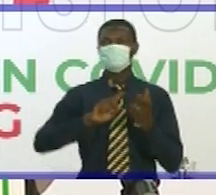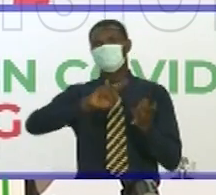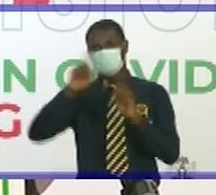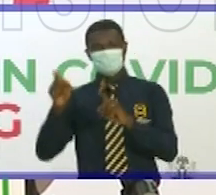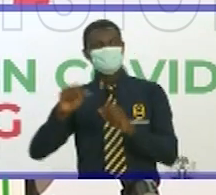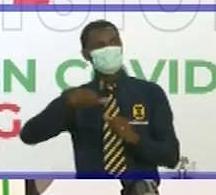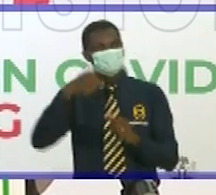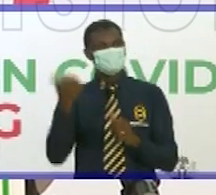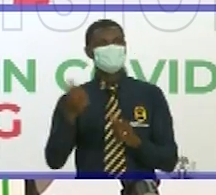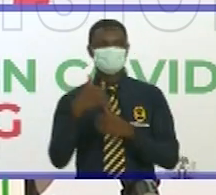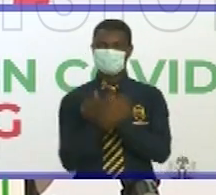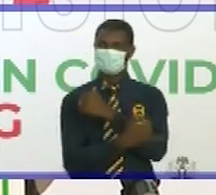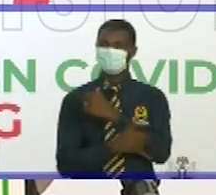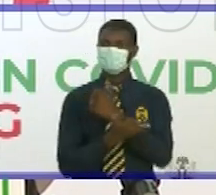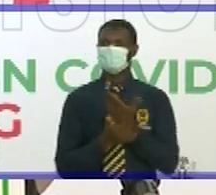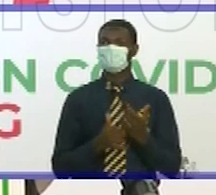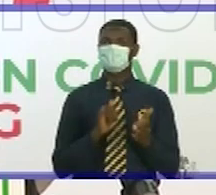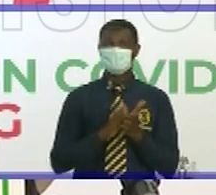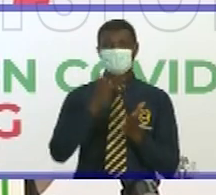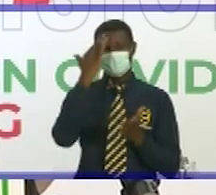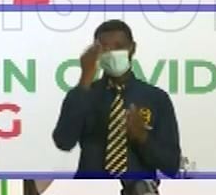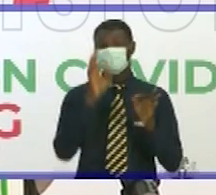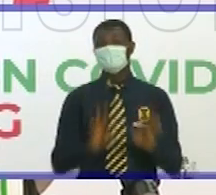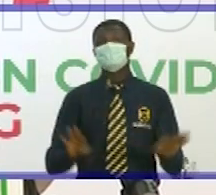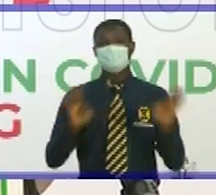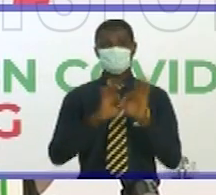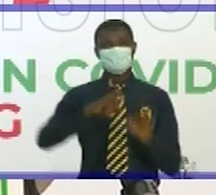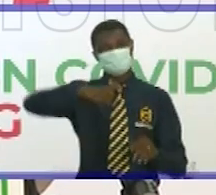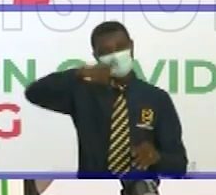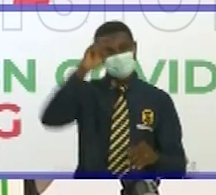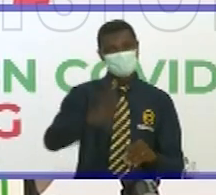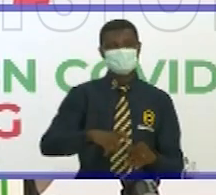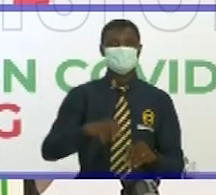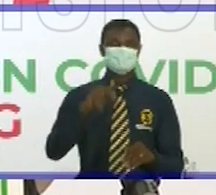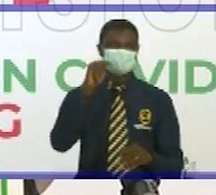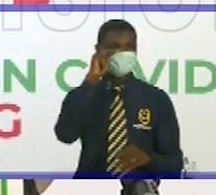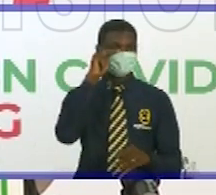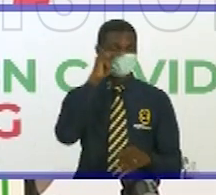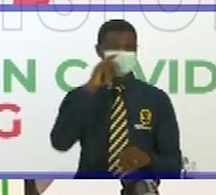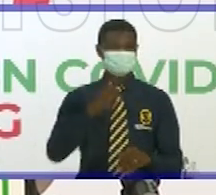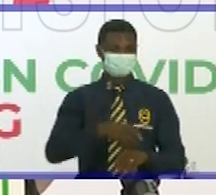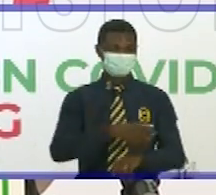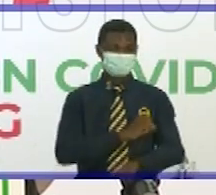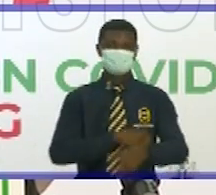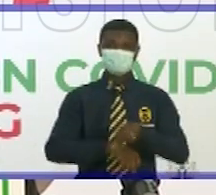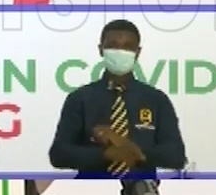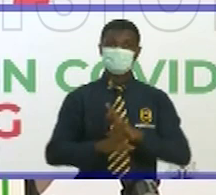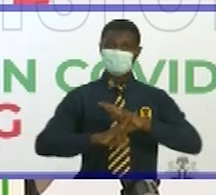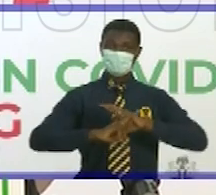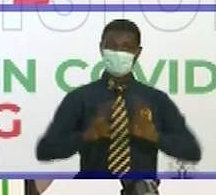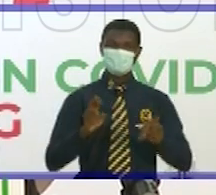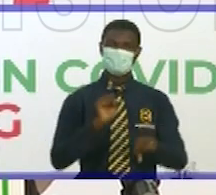okun. So o di dodo fun wa gege bi orilede ki ajo